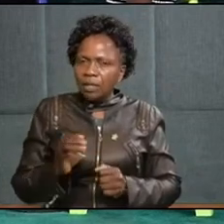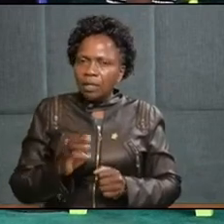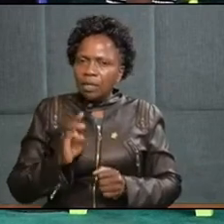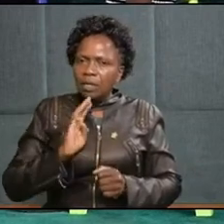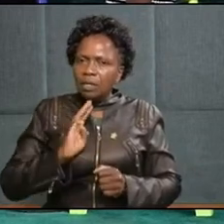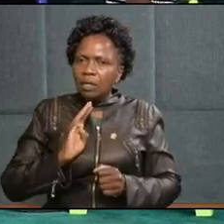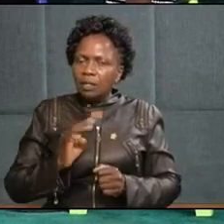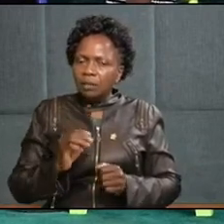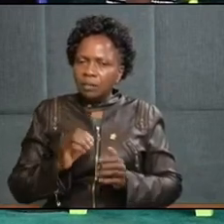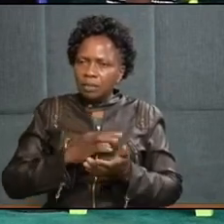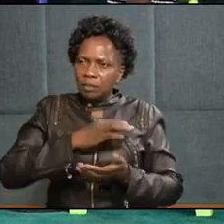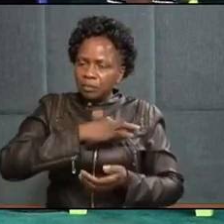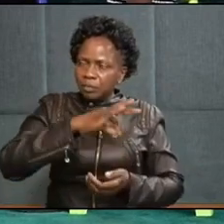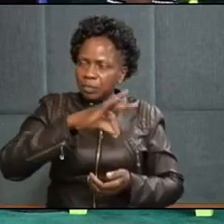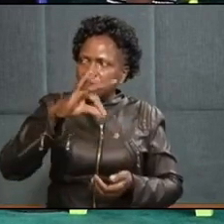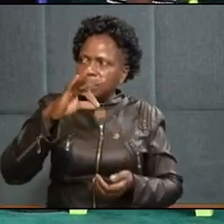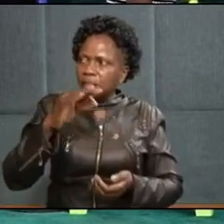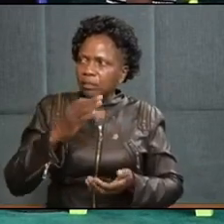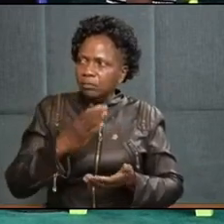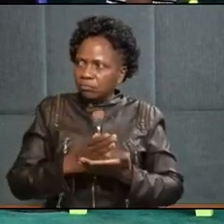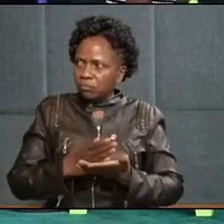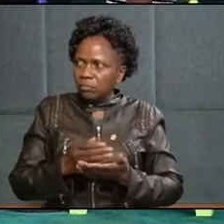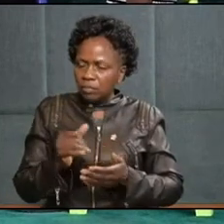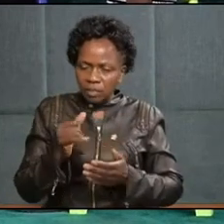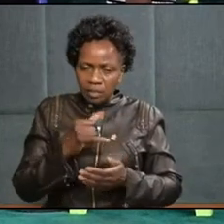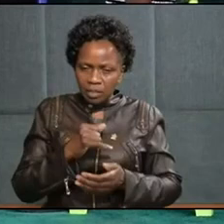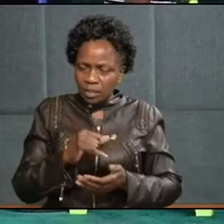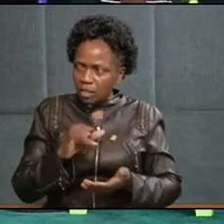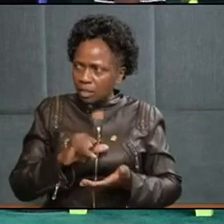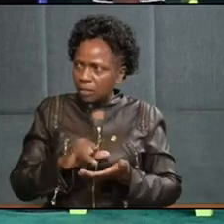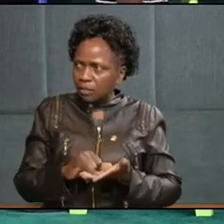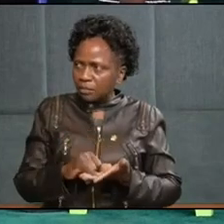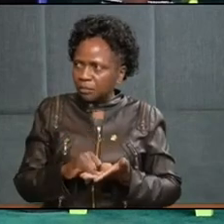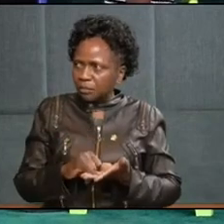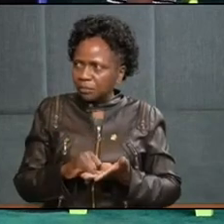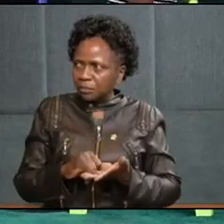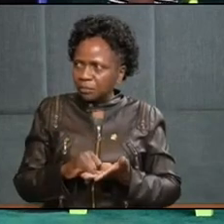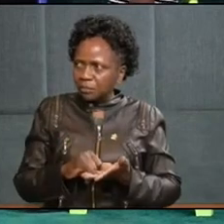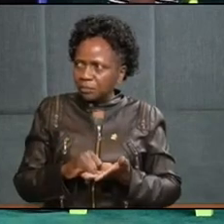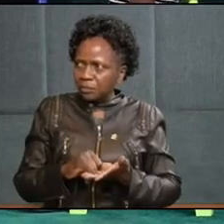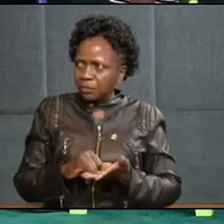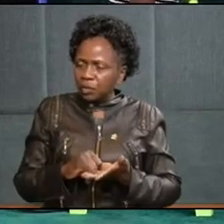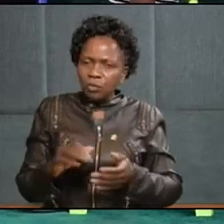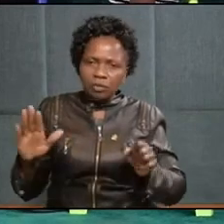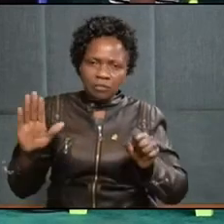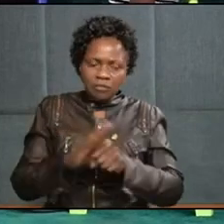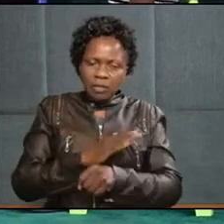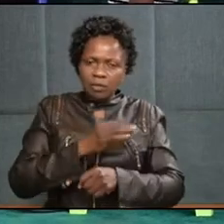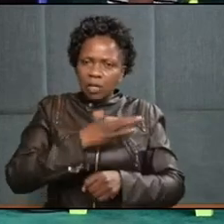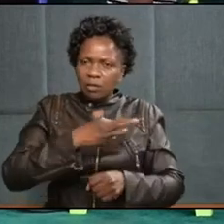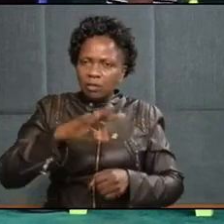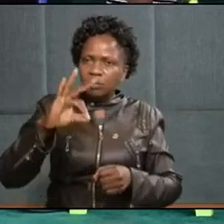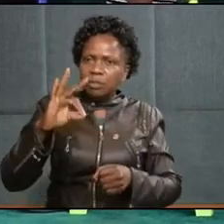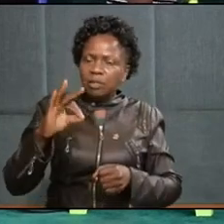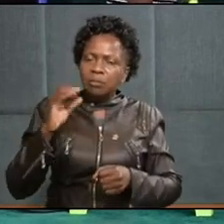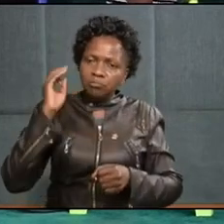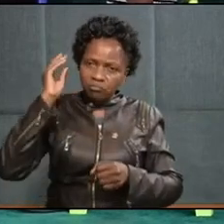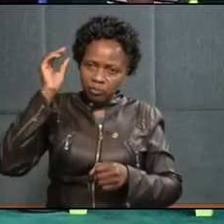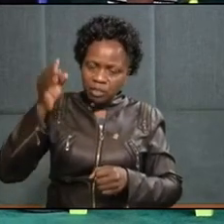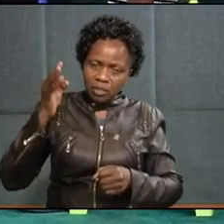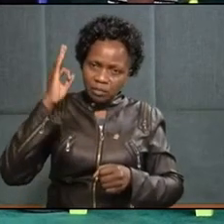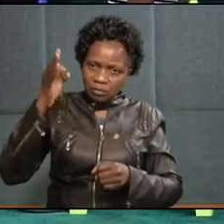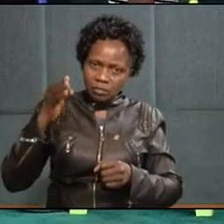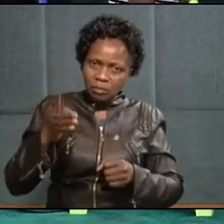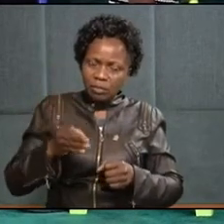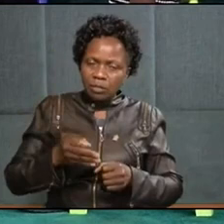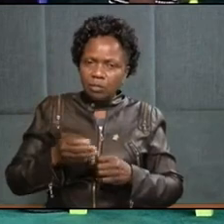He had a fervent spirit, meaning? That he... He was filled with the Holy Spirit and preaching the word of God